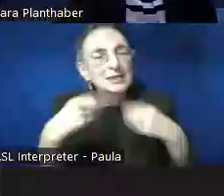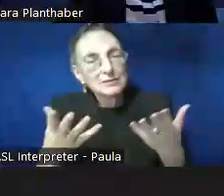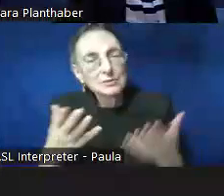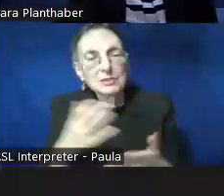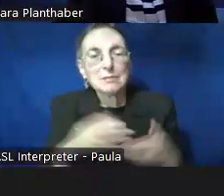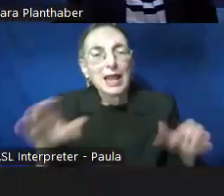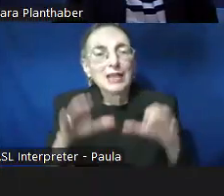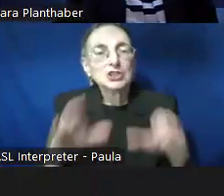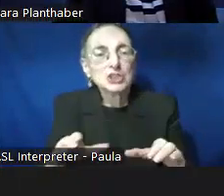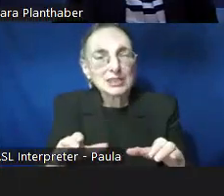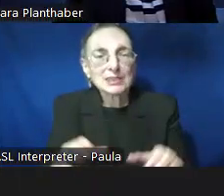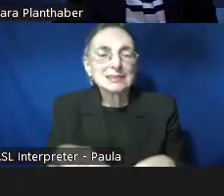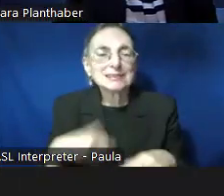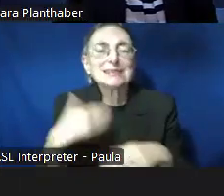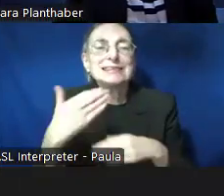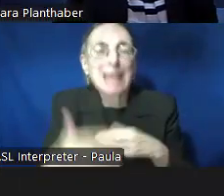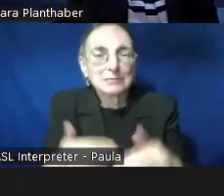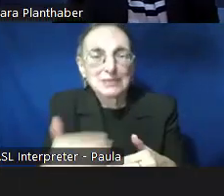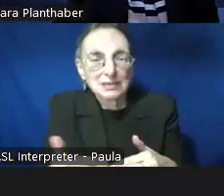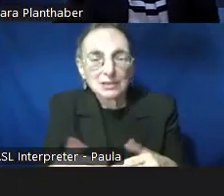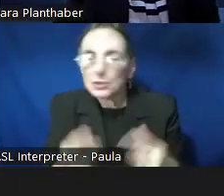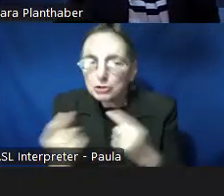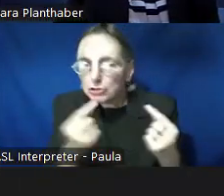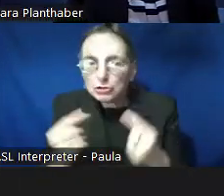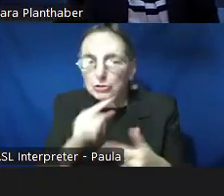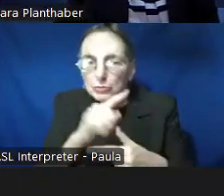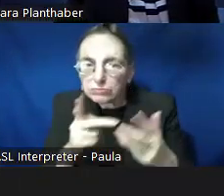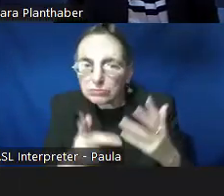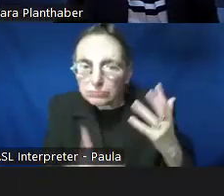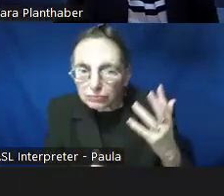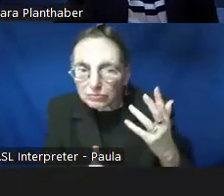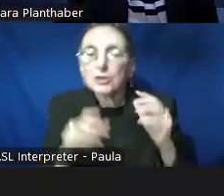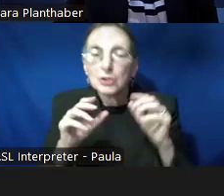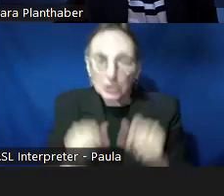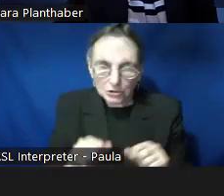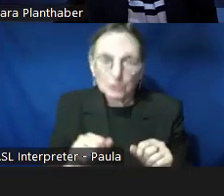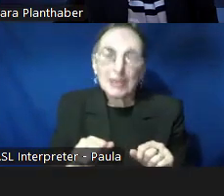connect with your local legal assistance service providers. Next slide, please.